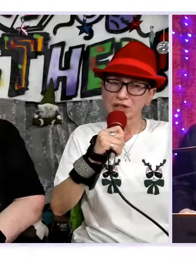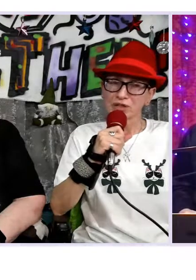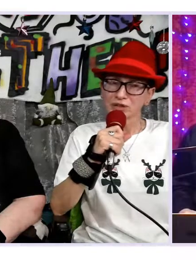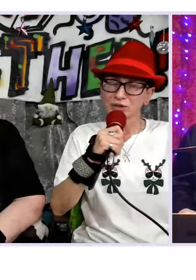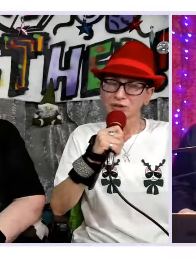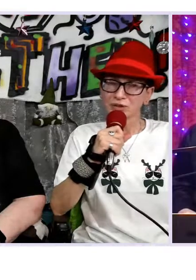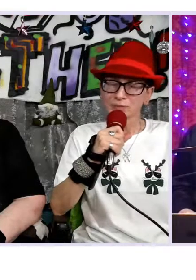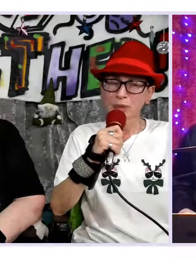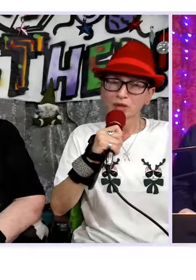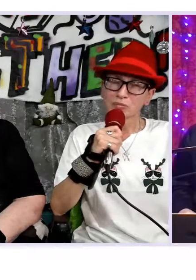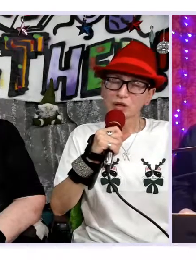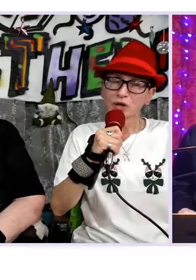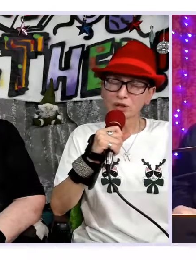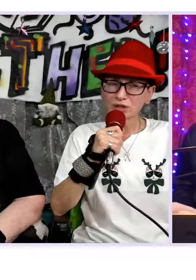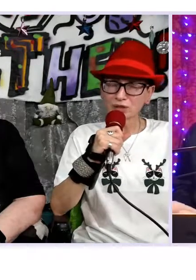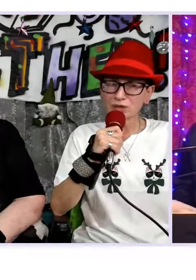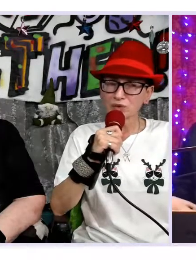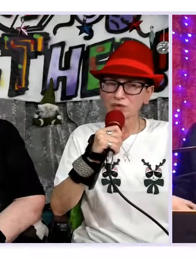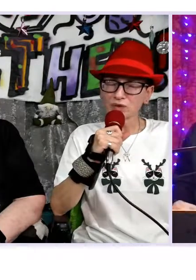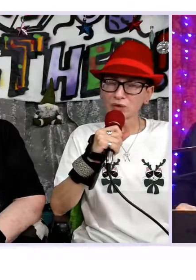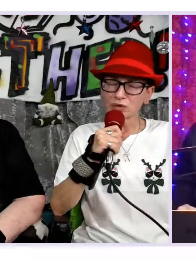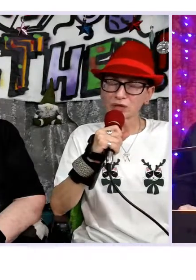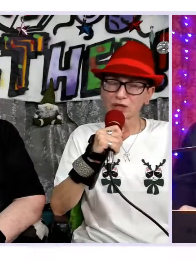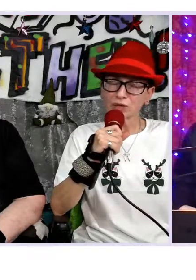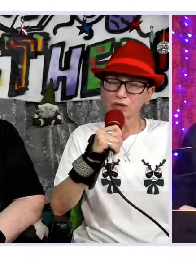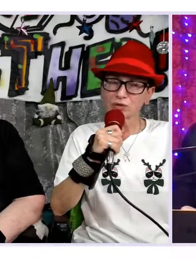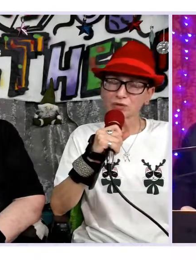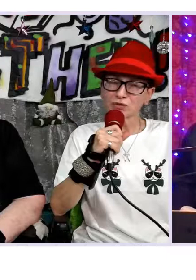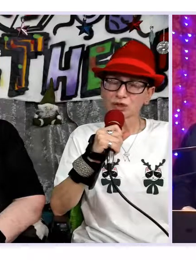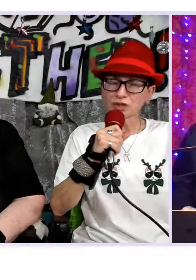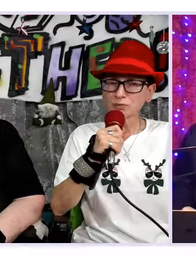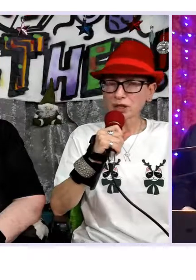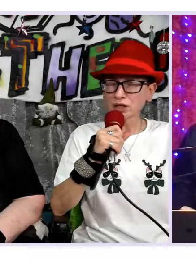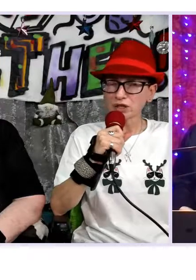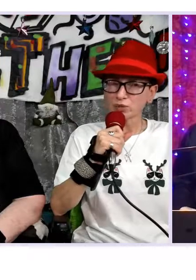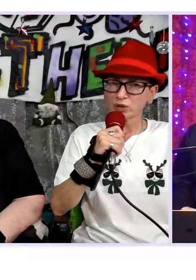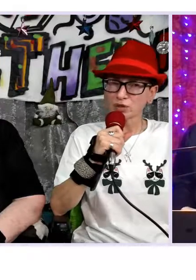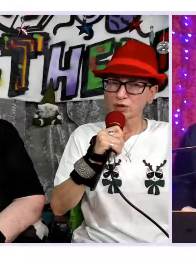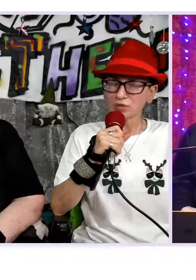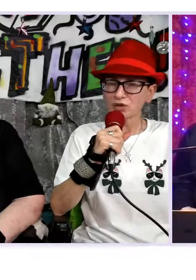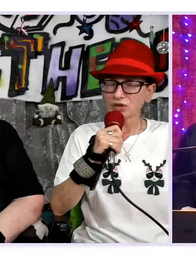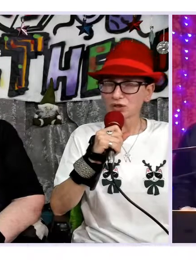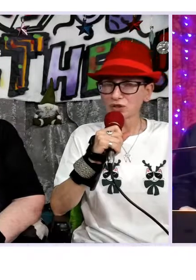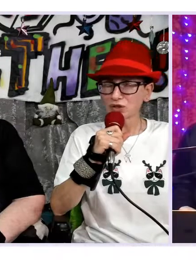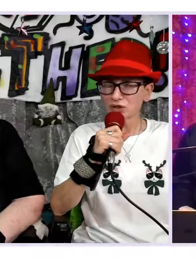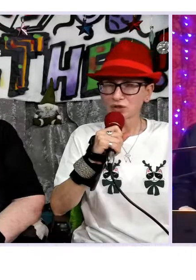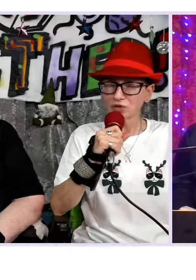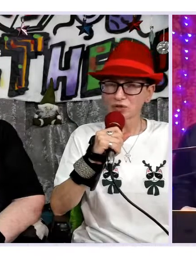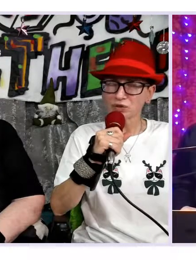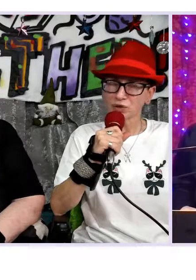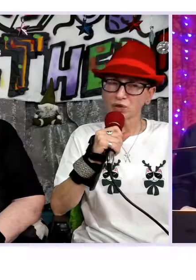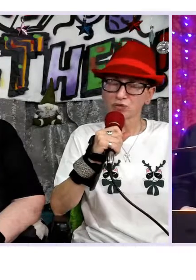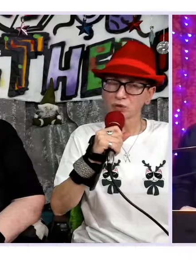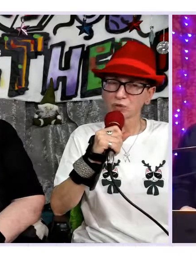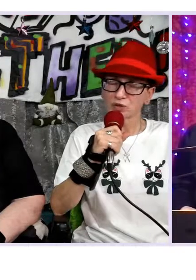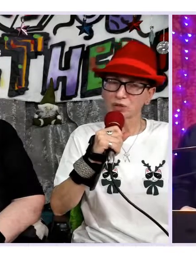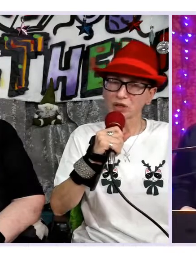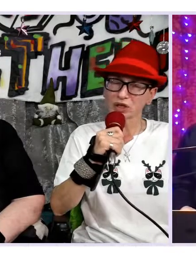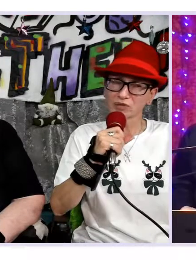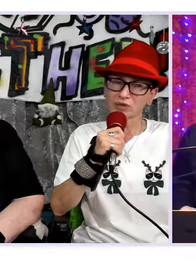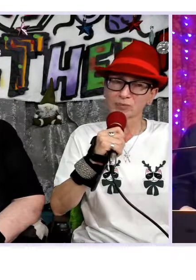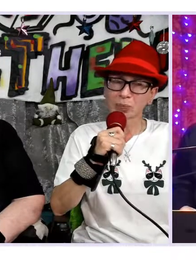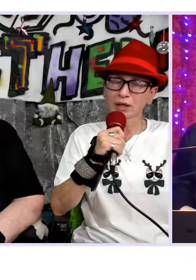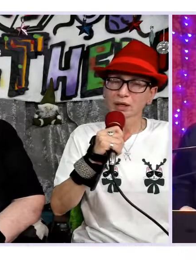green antlers. Behind us, we've got the Together graffiti banner with representations of different art forms